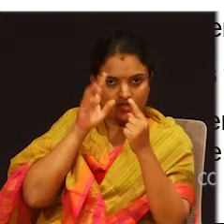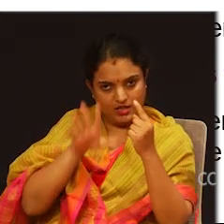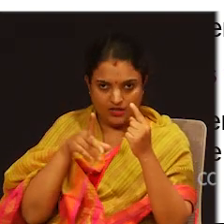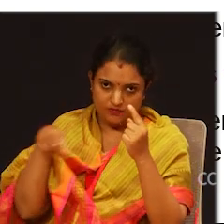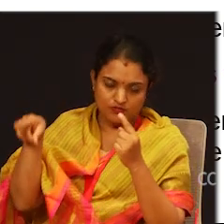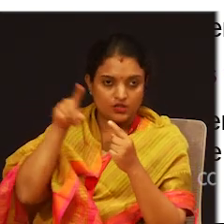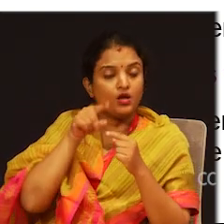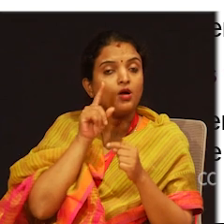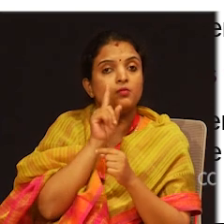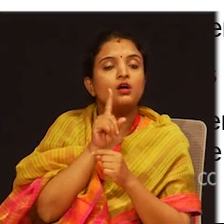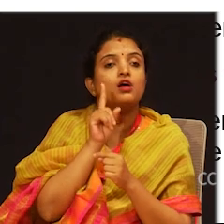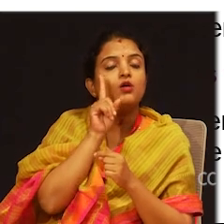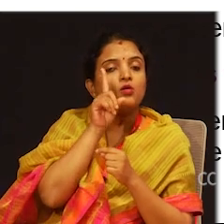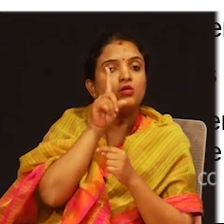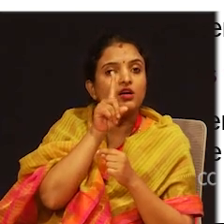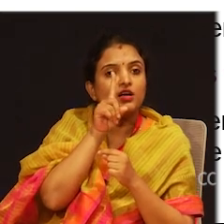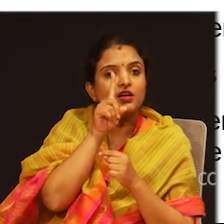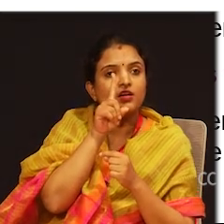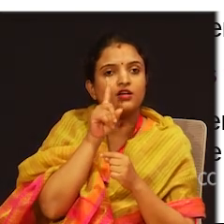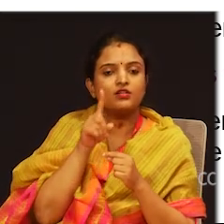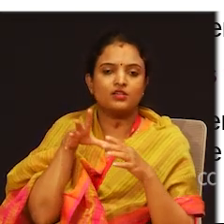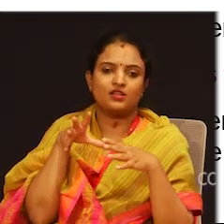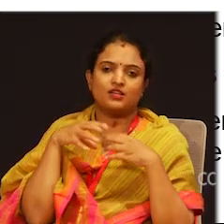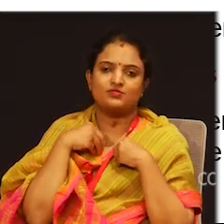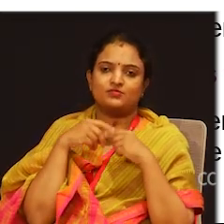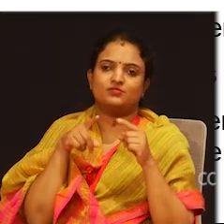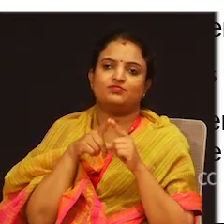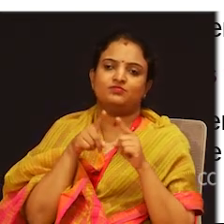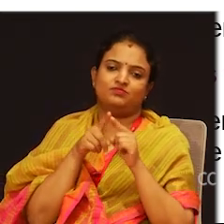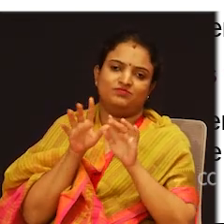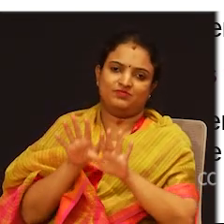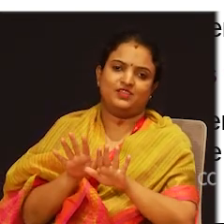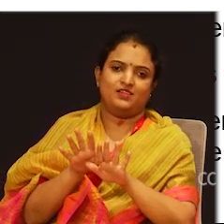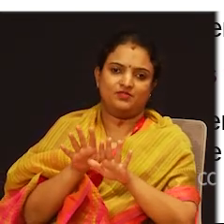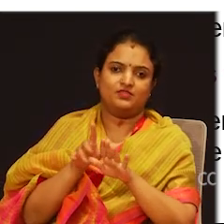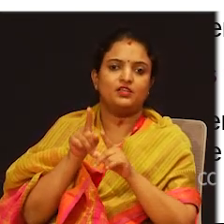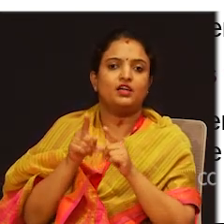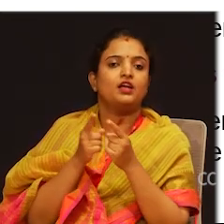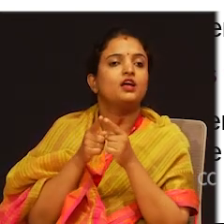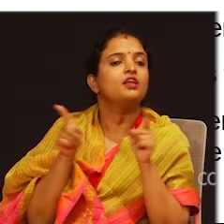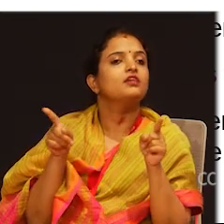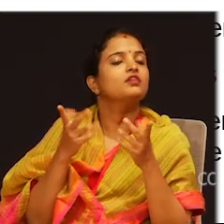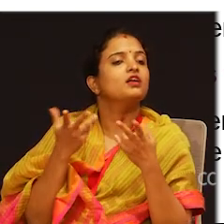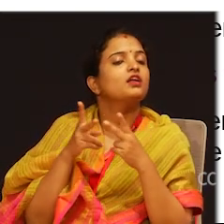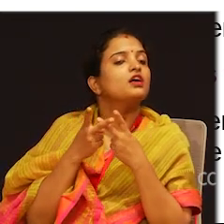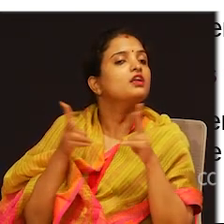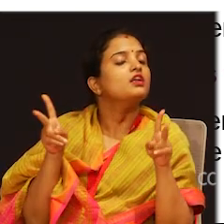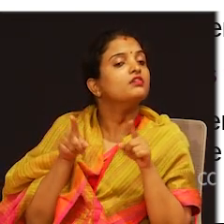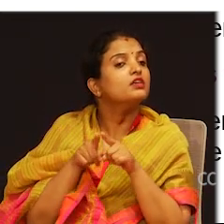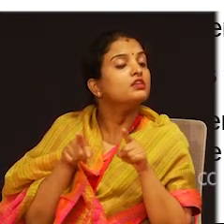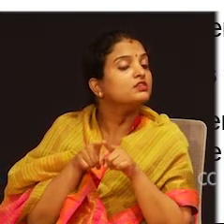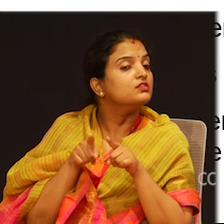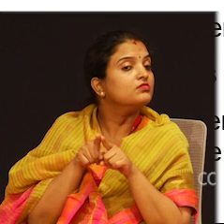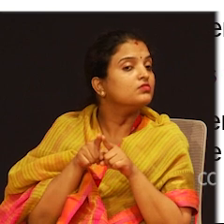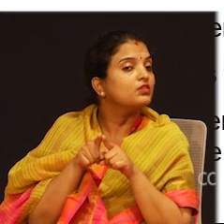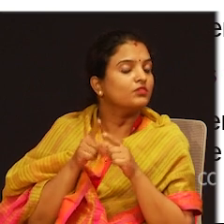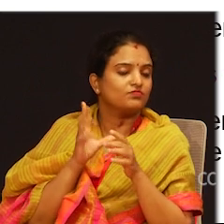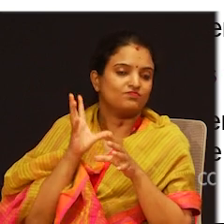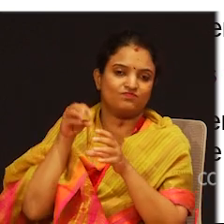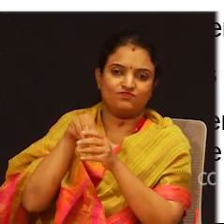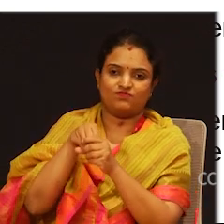So one is accepting that they are already there. The difference exists. All you need to do is